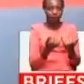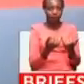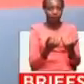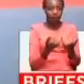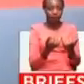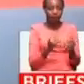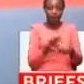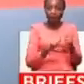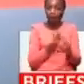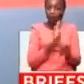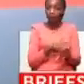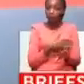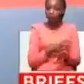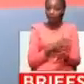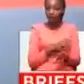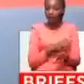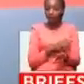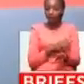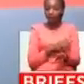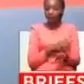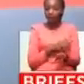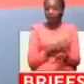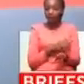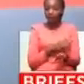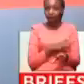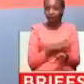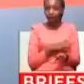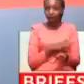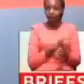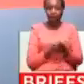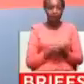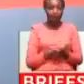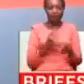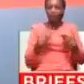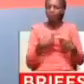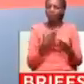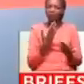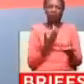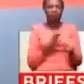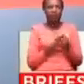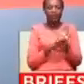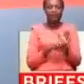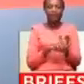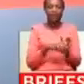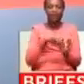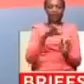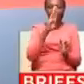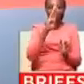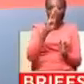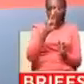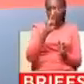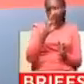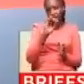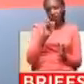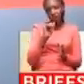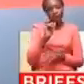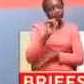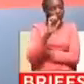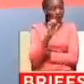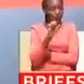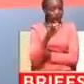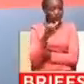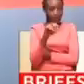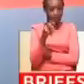to do. Okay? Like, they will never tell you. Beyonce, Jay-Z, these guys, they'll never tell you. But when they record a